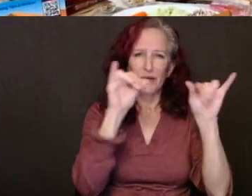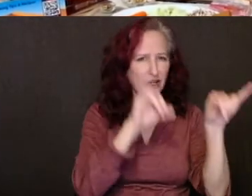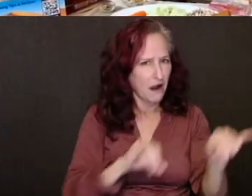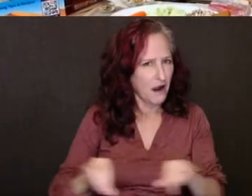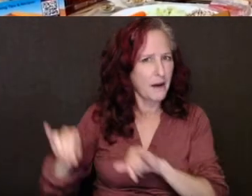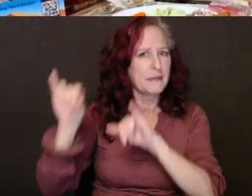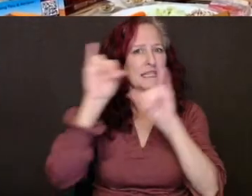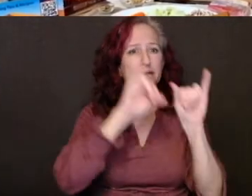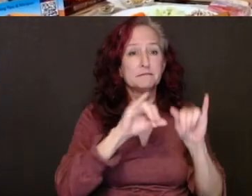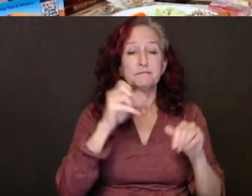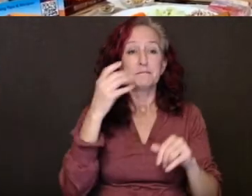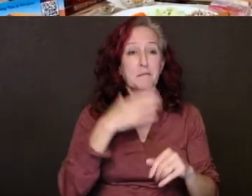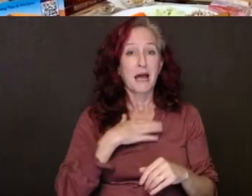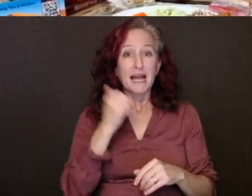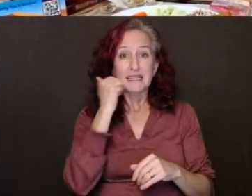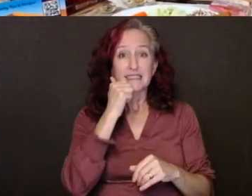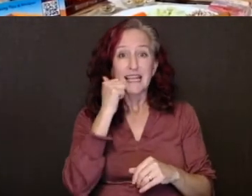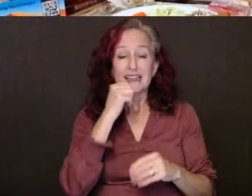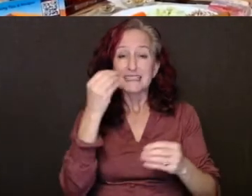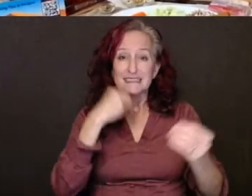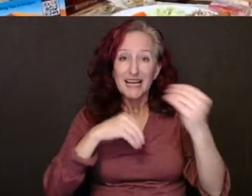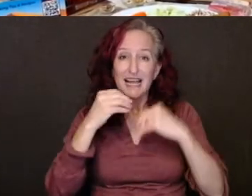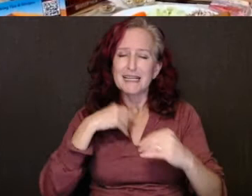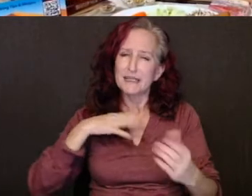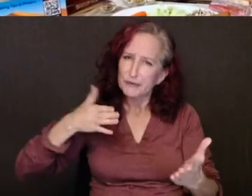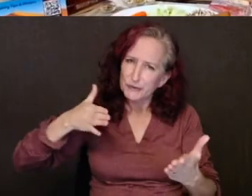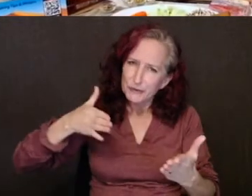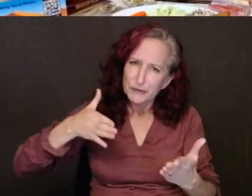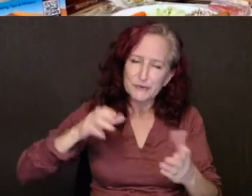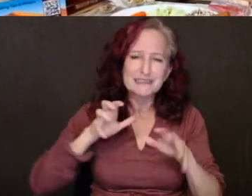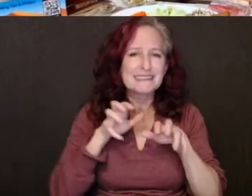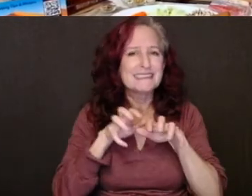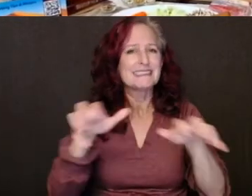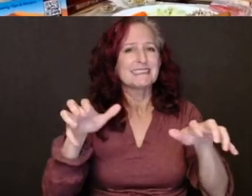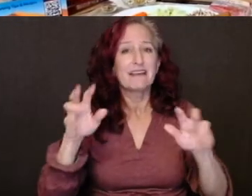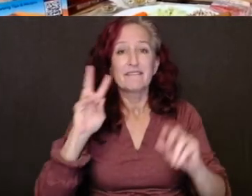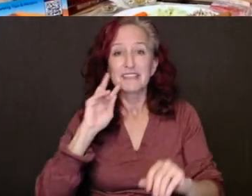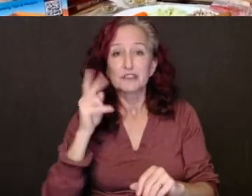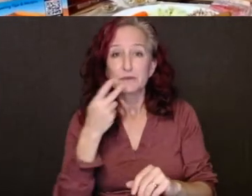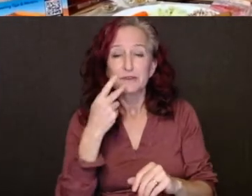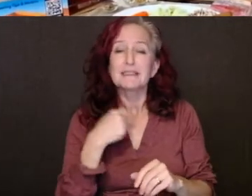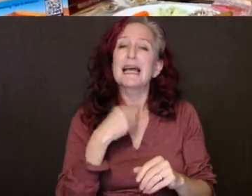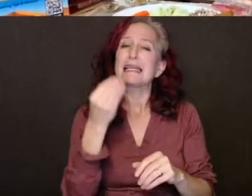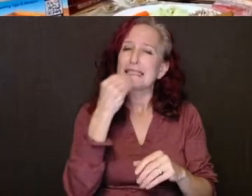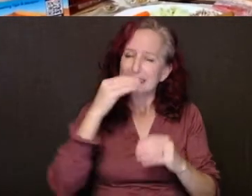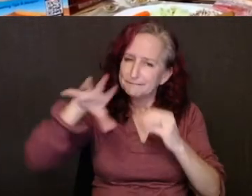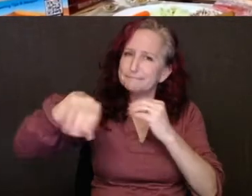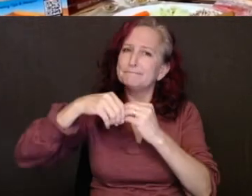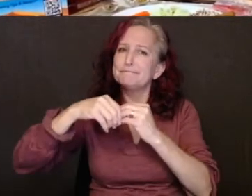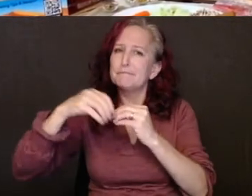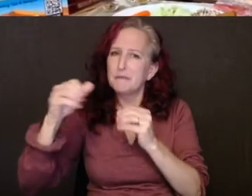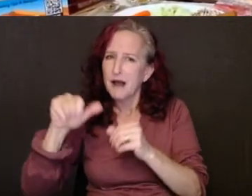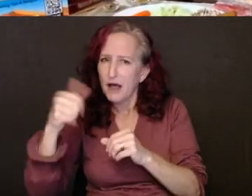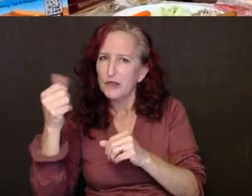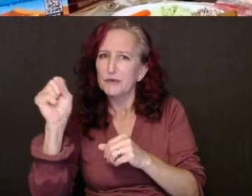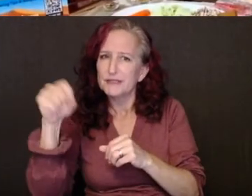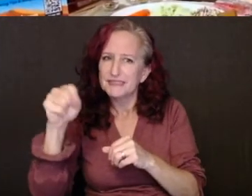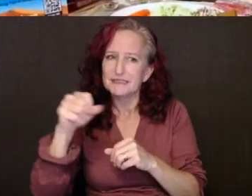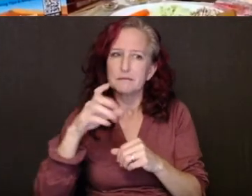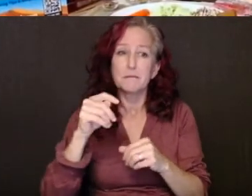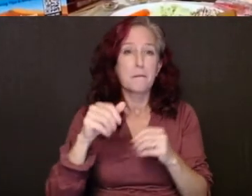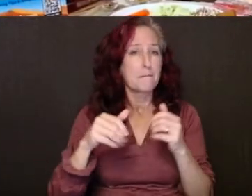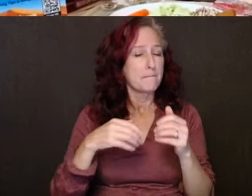realize in Asia, in Japan, in Korea, India, and many parts of China and Taiwan, many Asian cuisine,